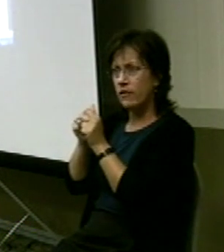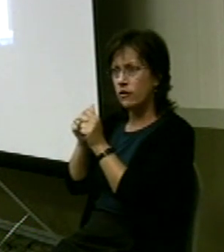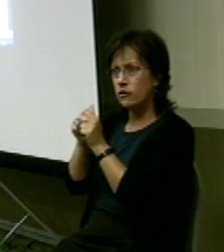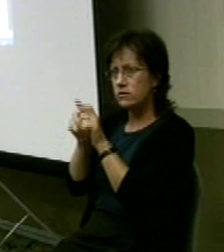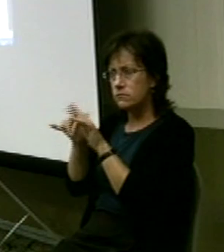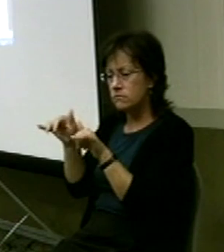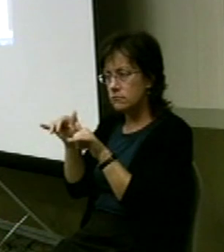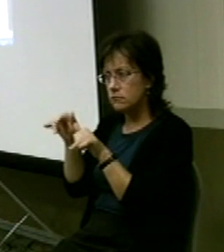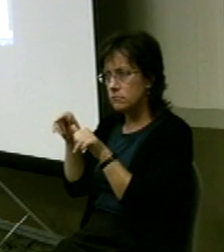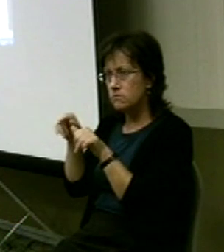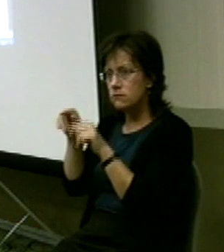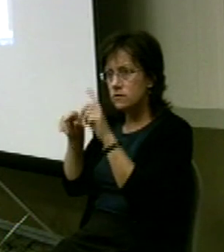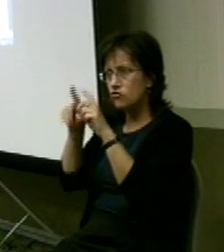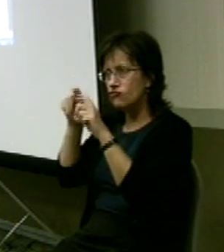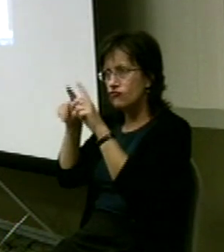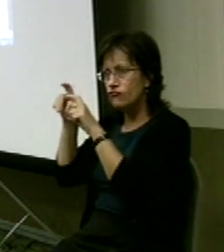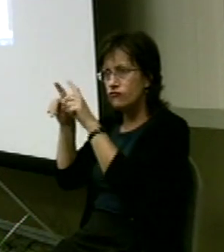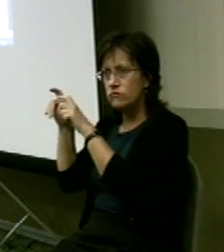see the two together.